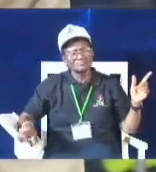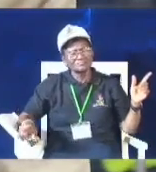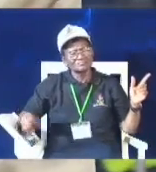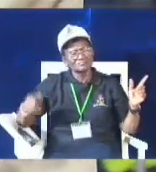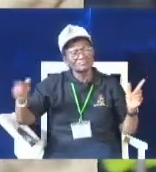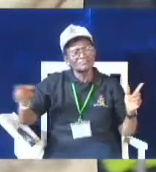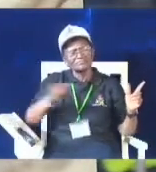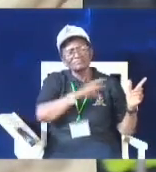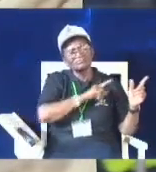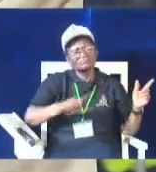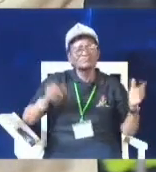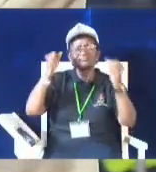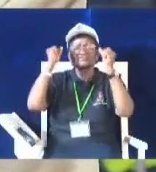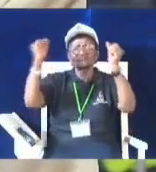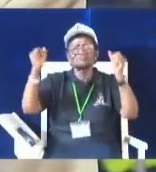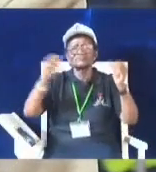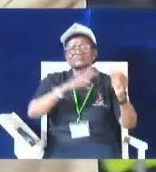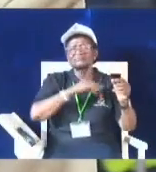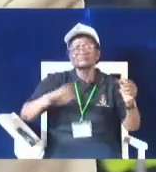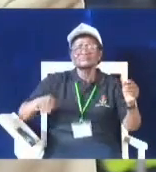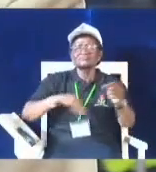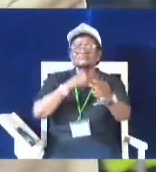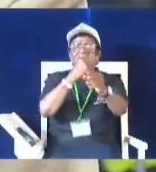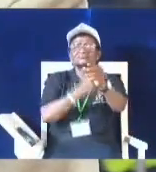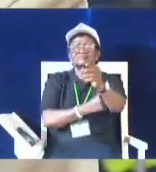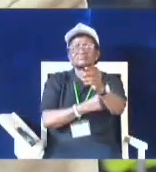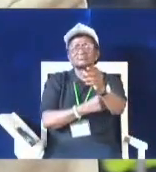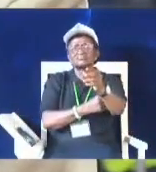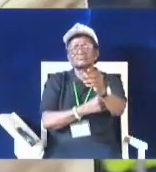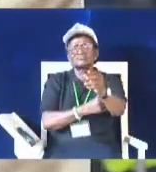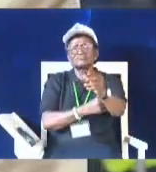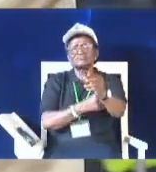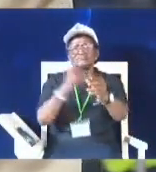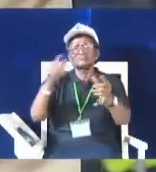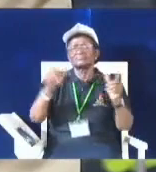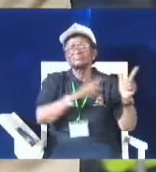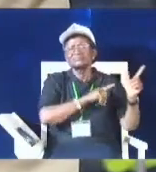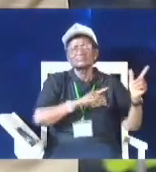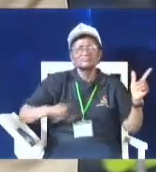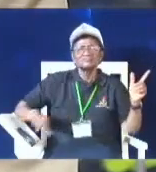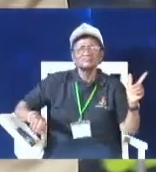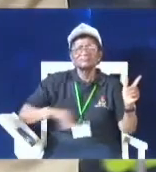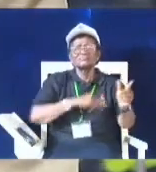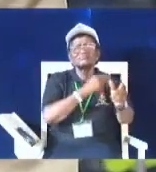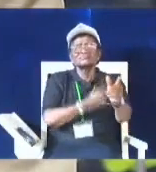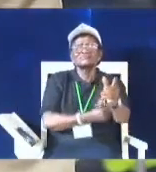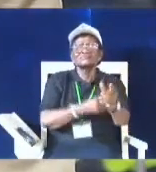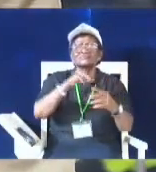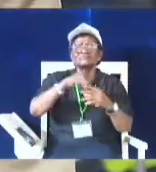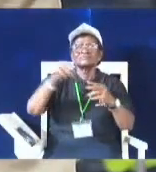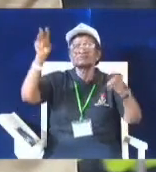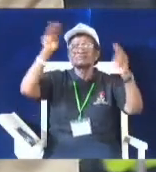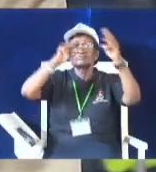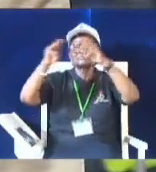the Lord strong and mighty, the Lord mighty in